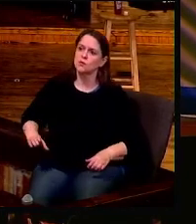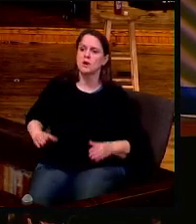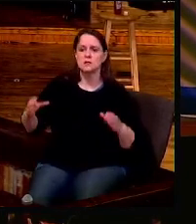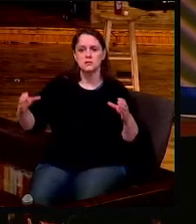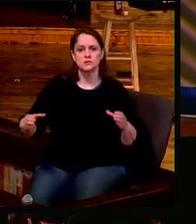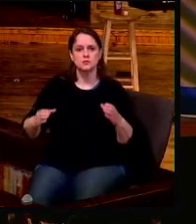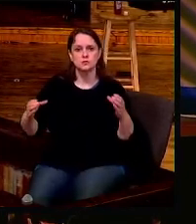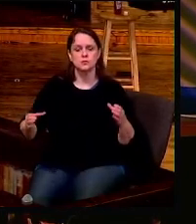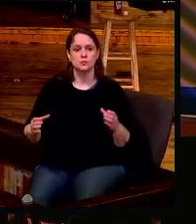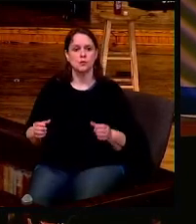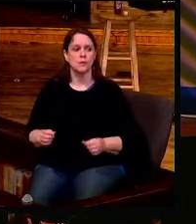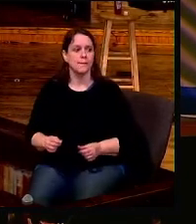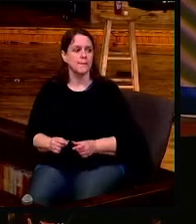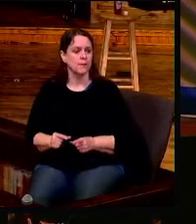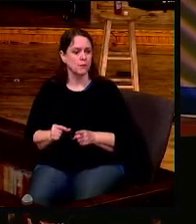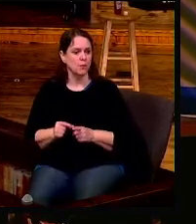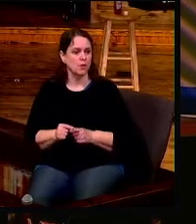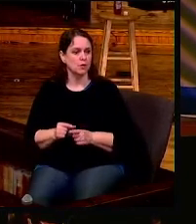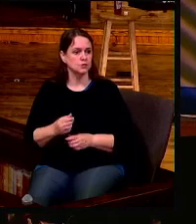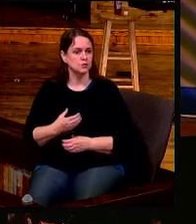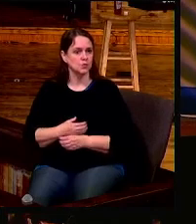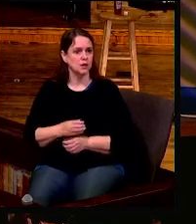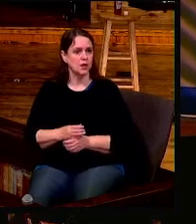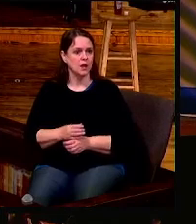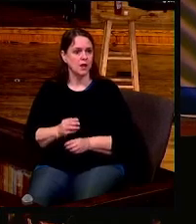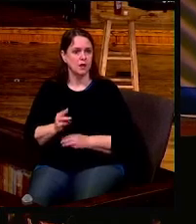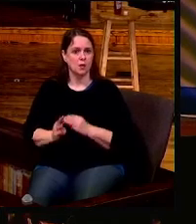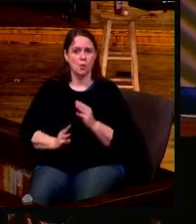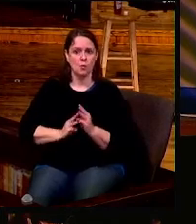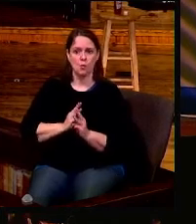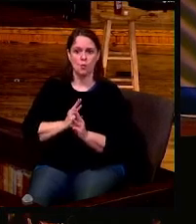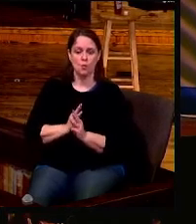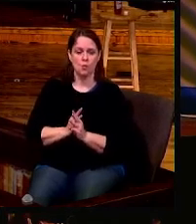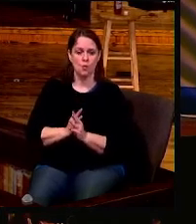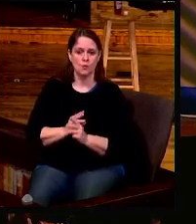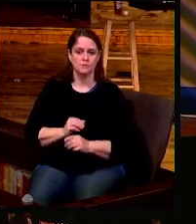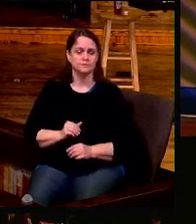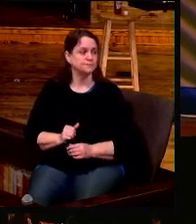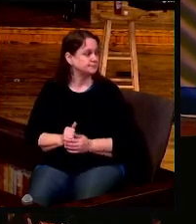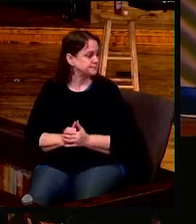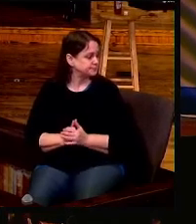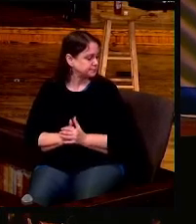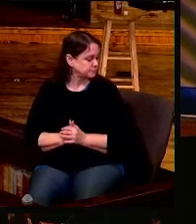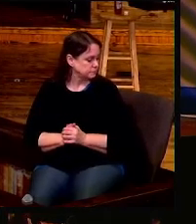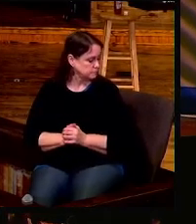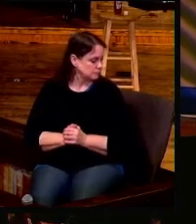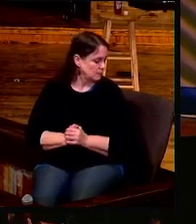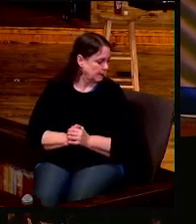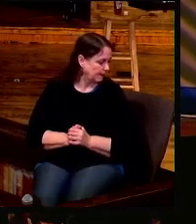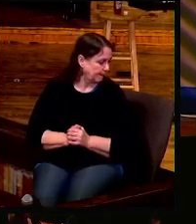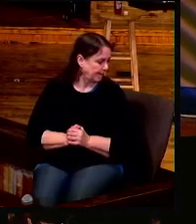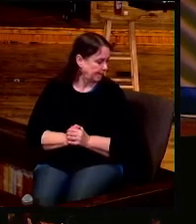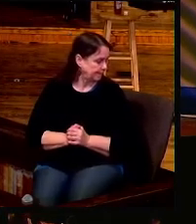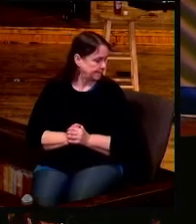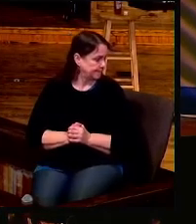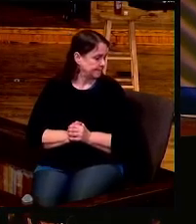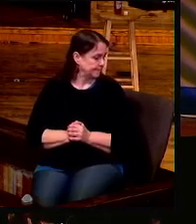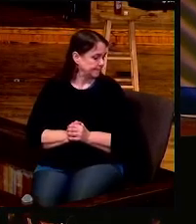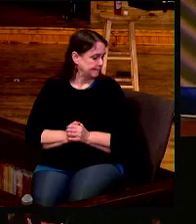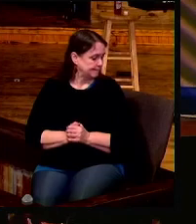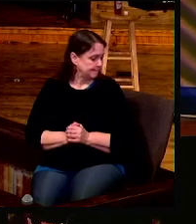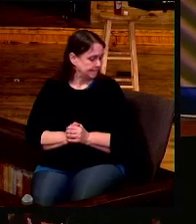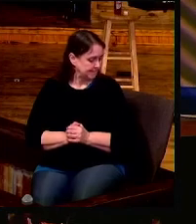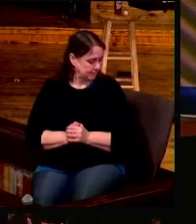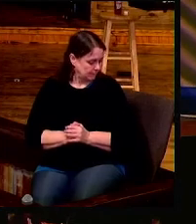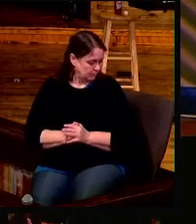Words create worlds is a quote by Abraham Joshua Heschel. Is who is